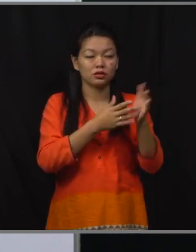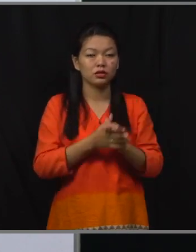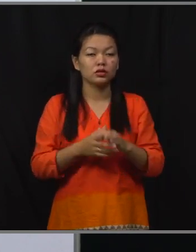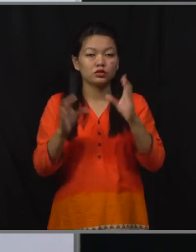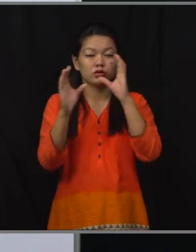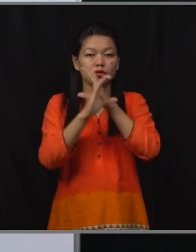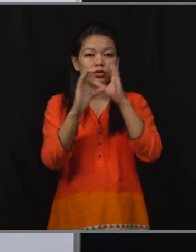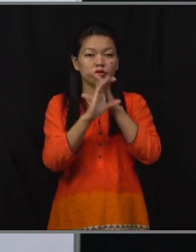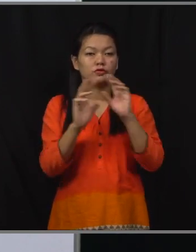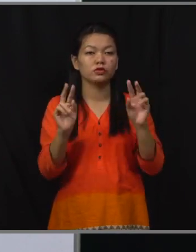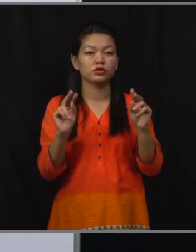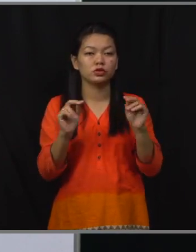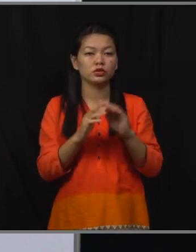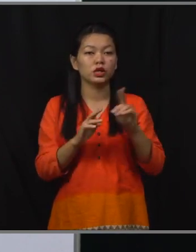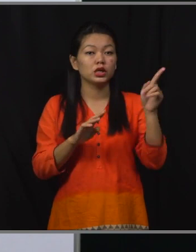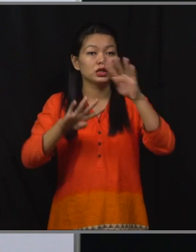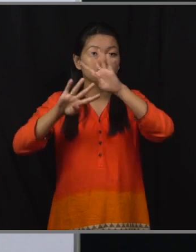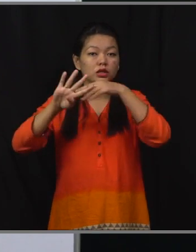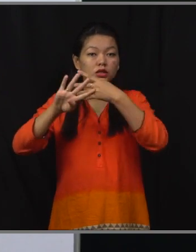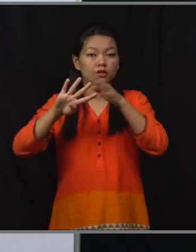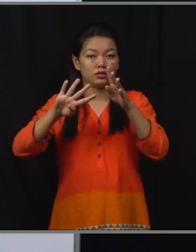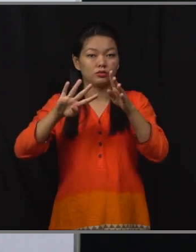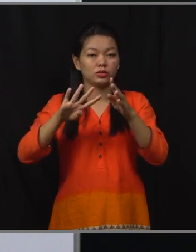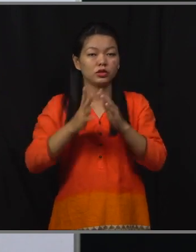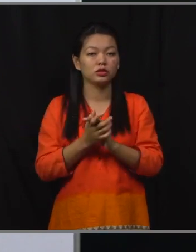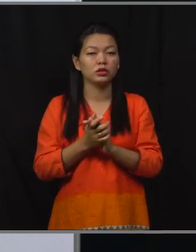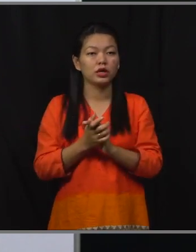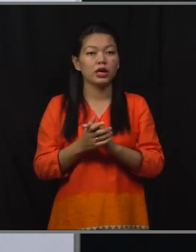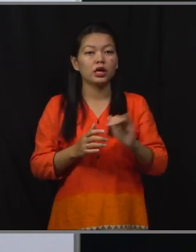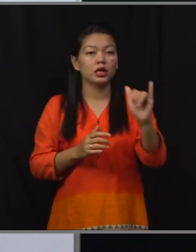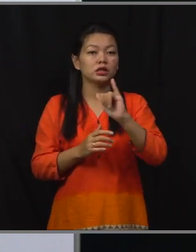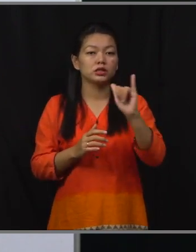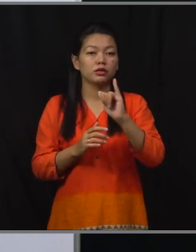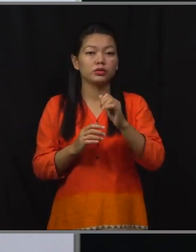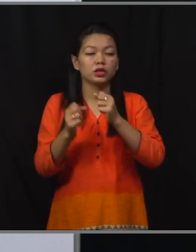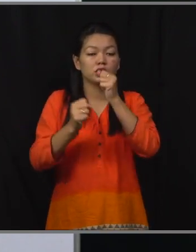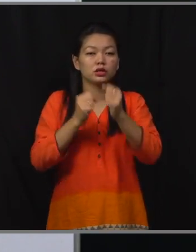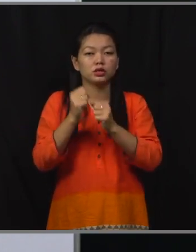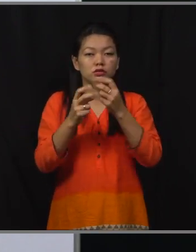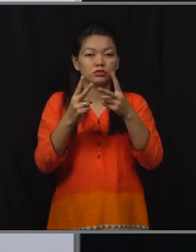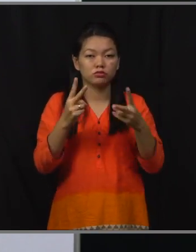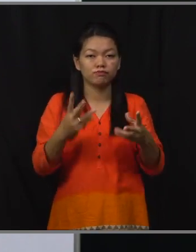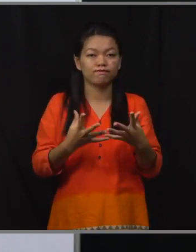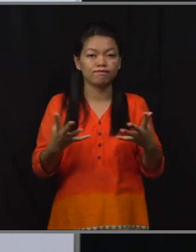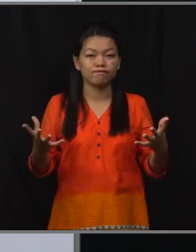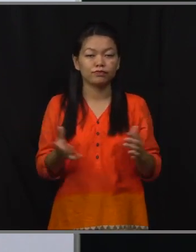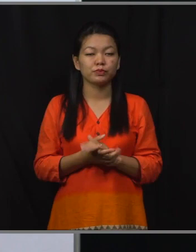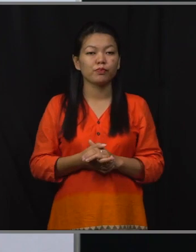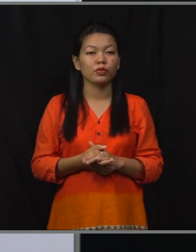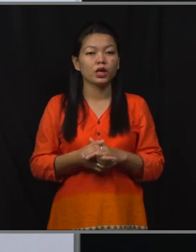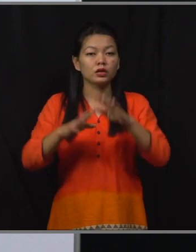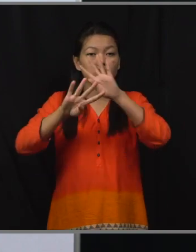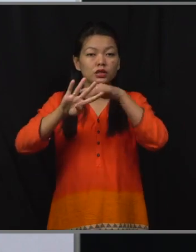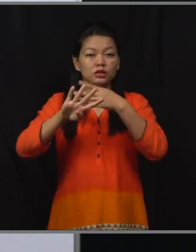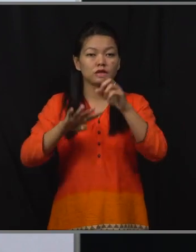Therefore, this billiards tables has been treated as a part of sports equipments. These pillared tables